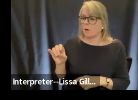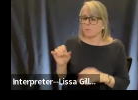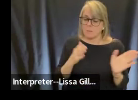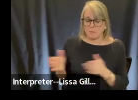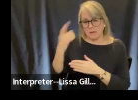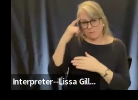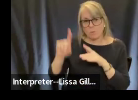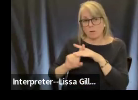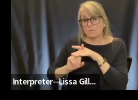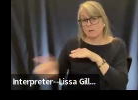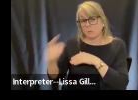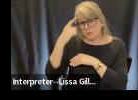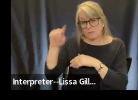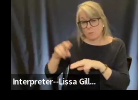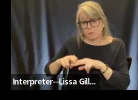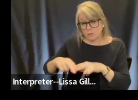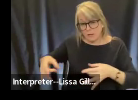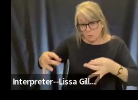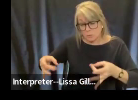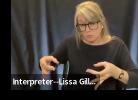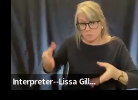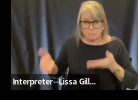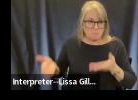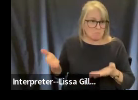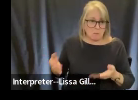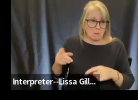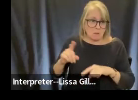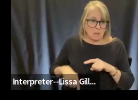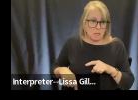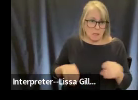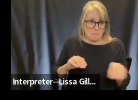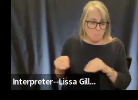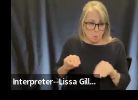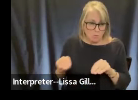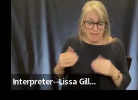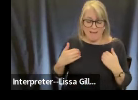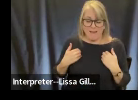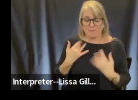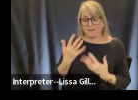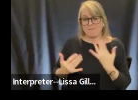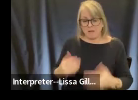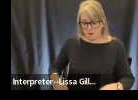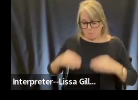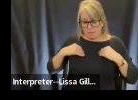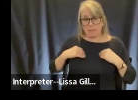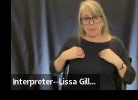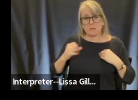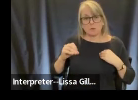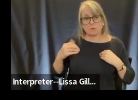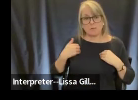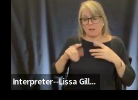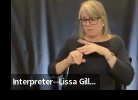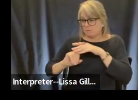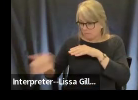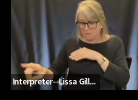inaccessible, possibly a blanket to pull them outside. SafeKids.org has videos on fire and